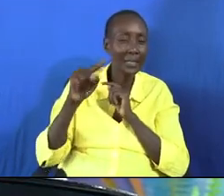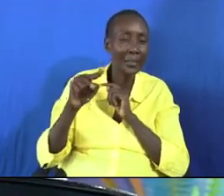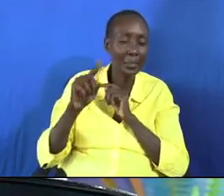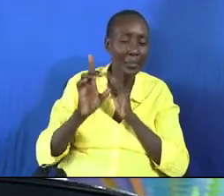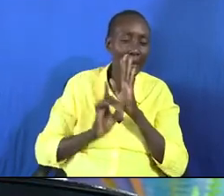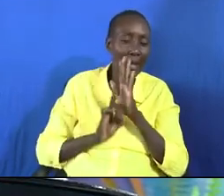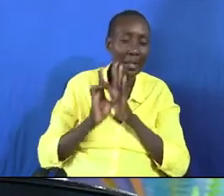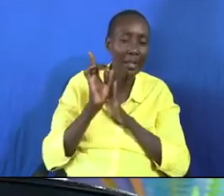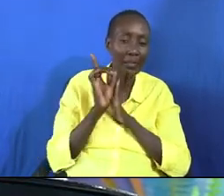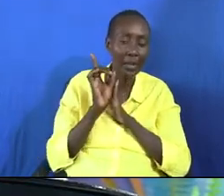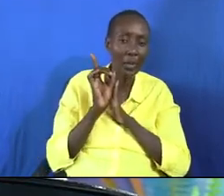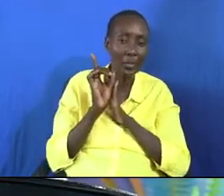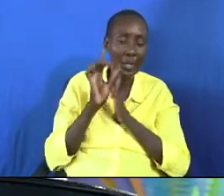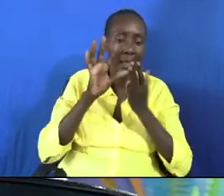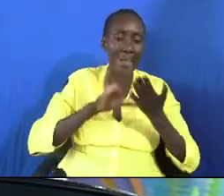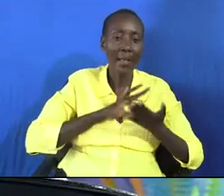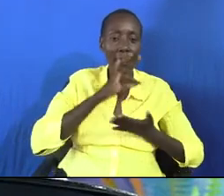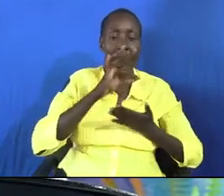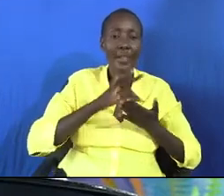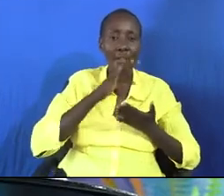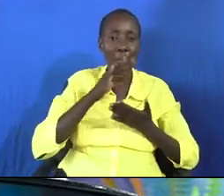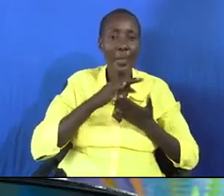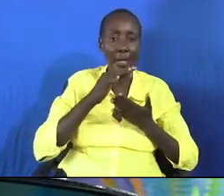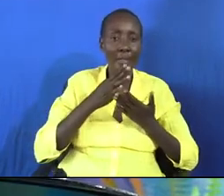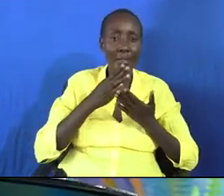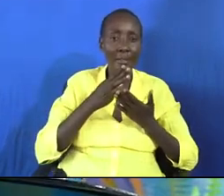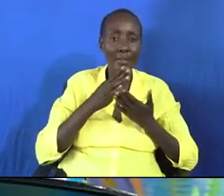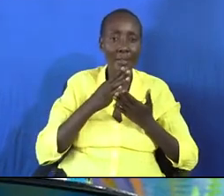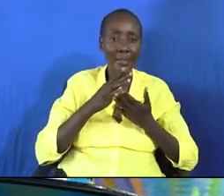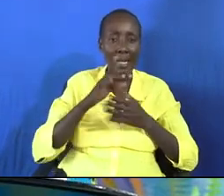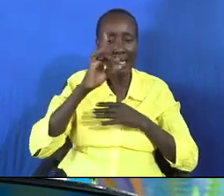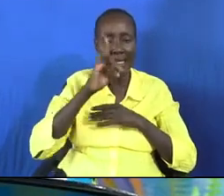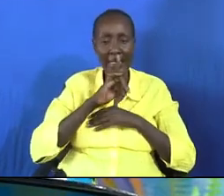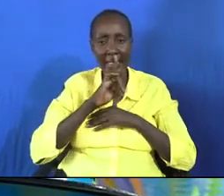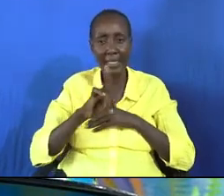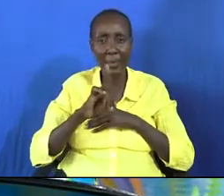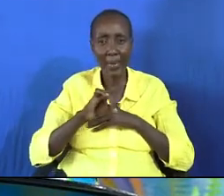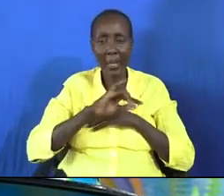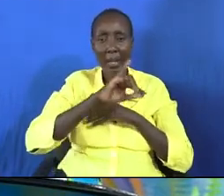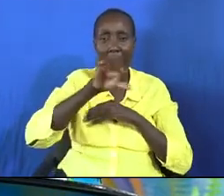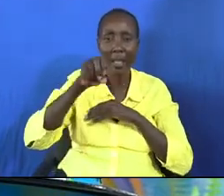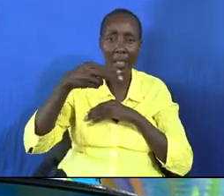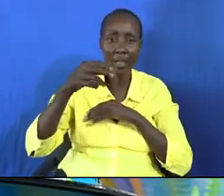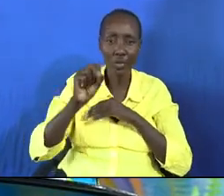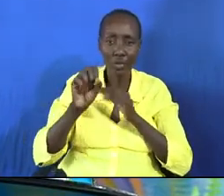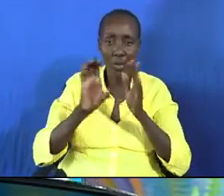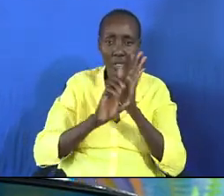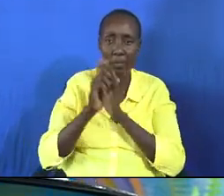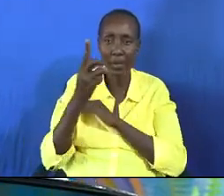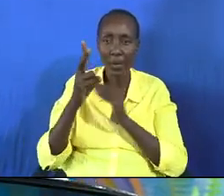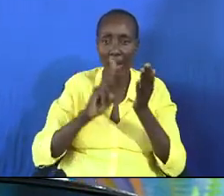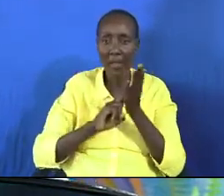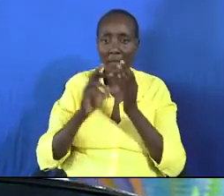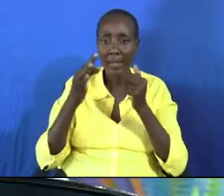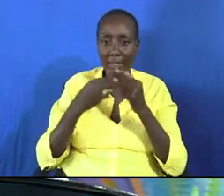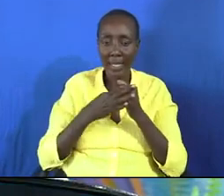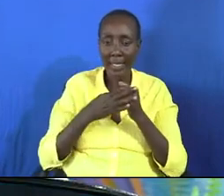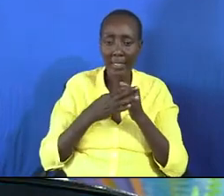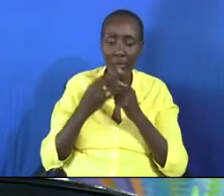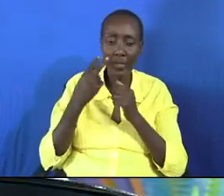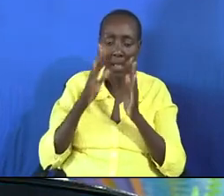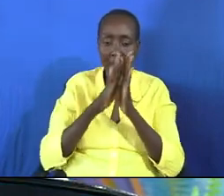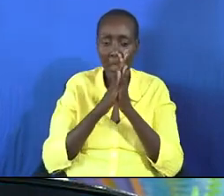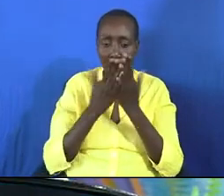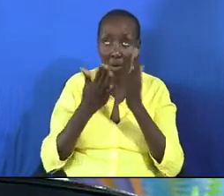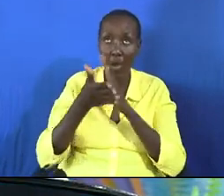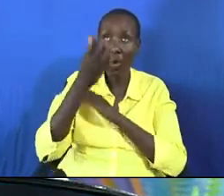developed the spiritual disciplines. In Joshua 1 verse 8, we see the book